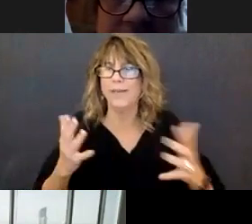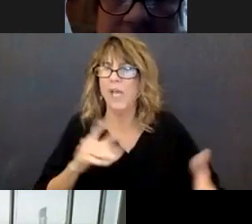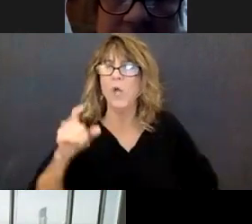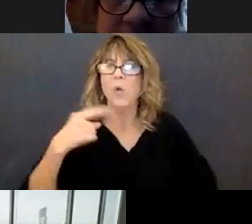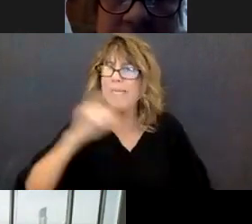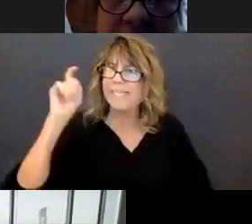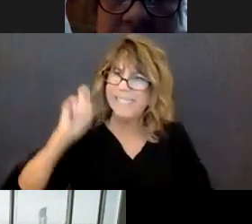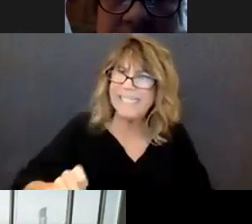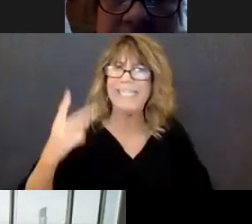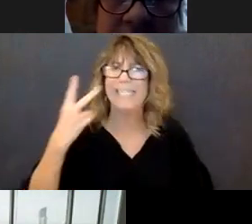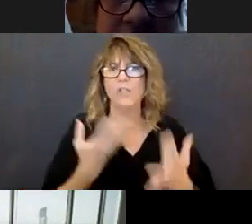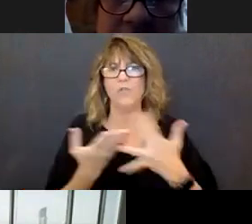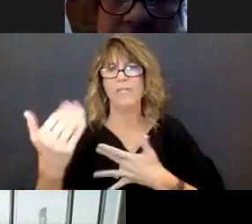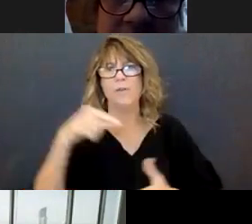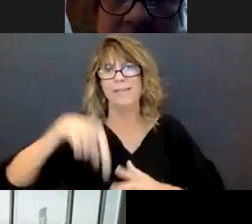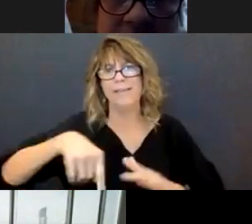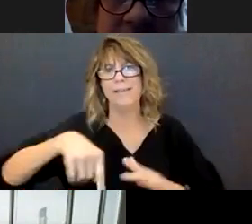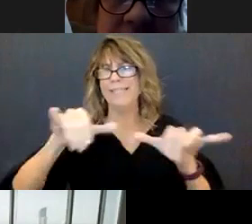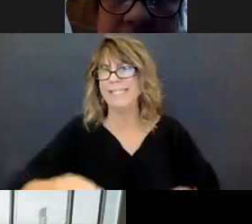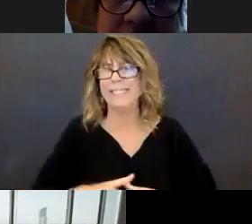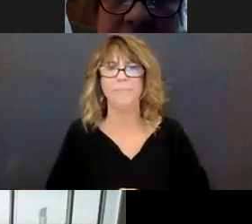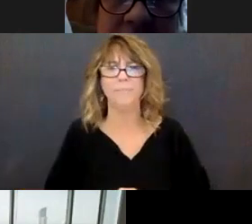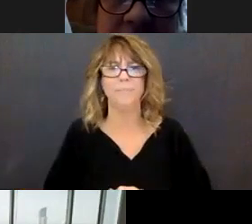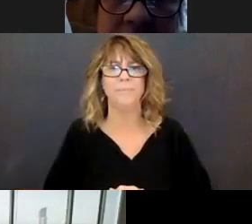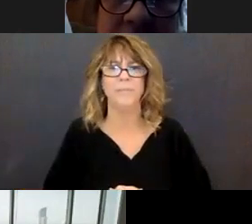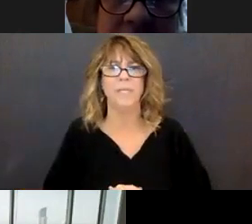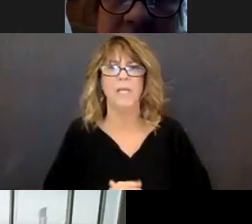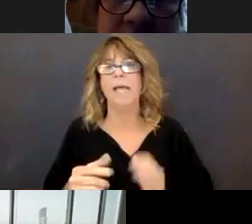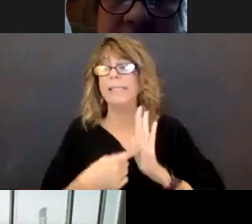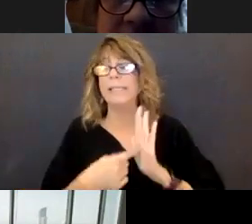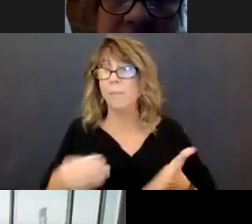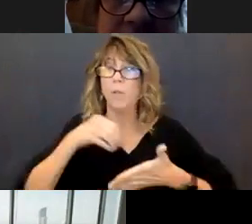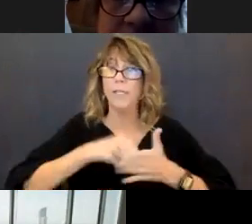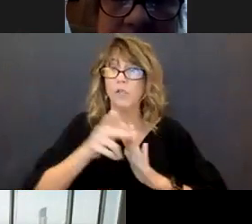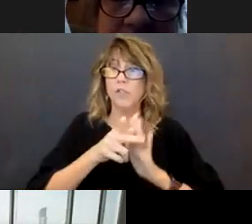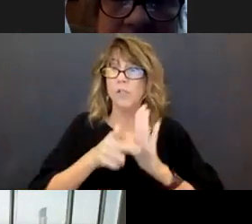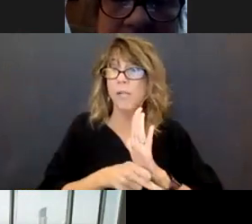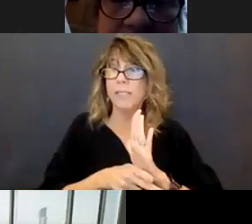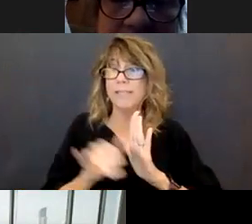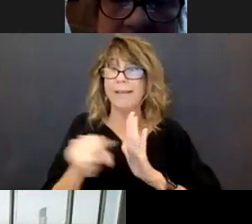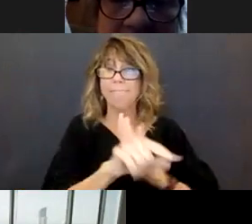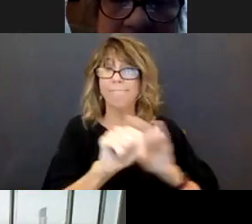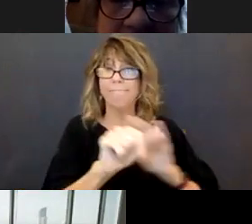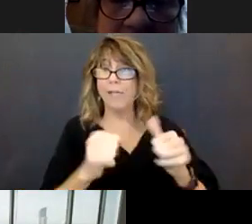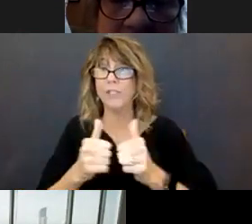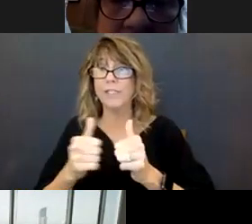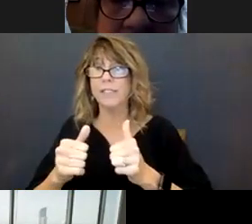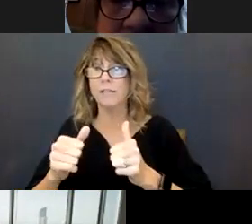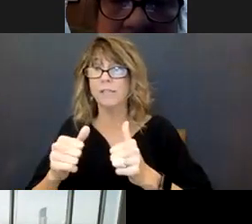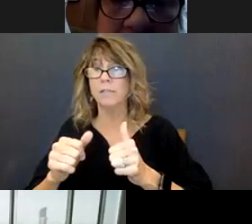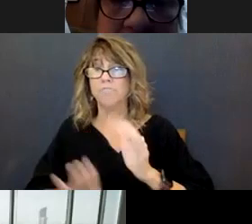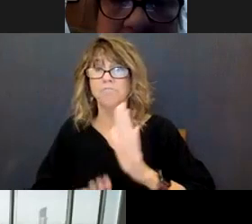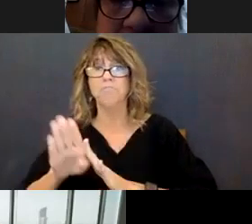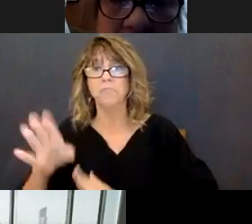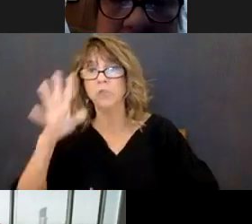transparency within the system. For example, the internal policies that are often created by these agencies, and oftentimes in